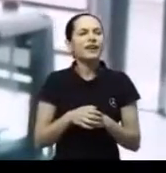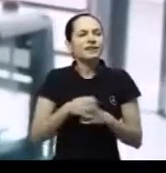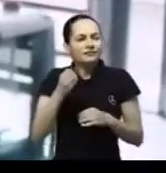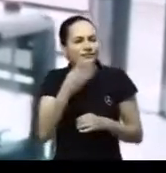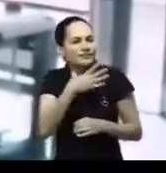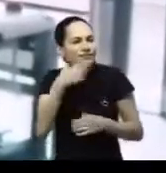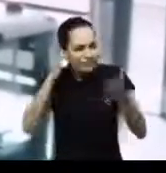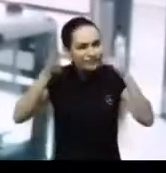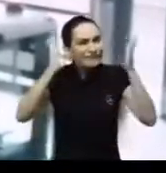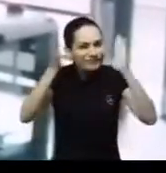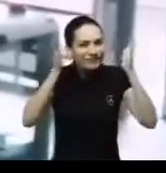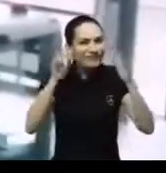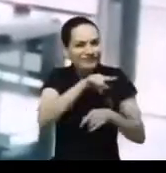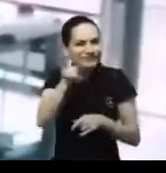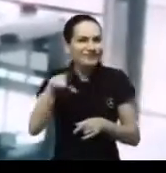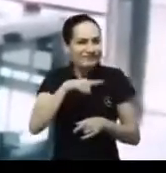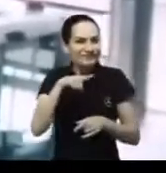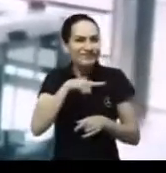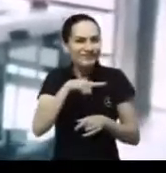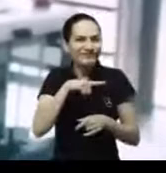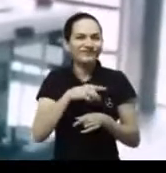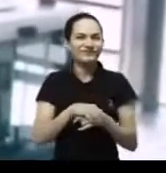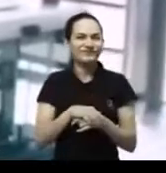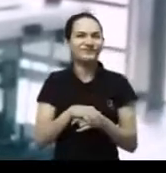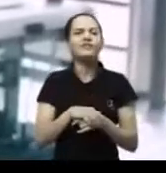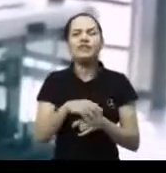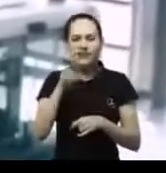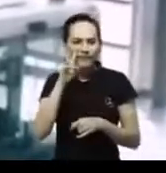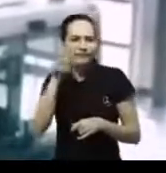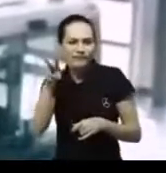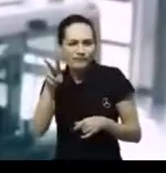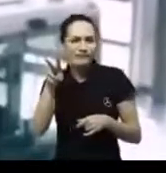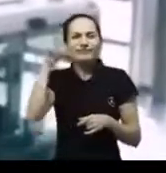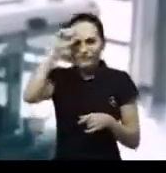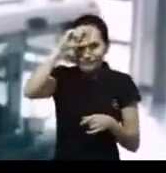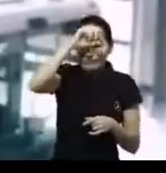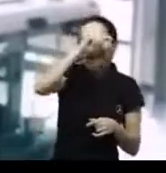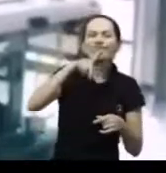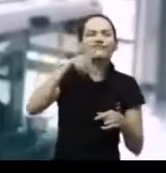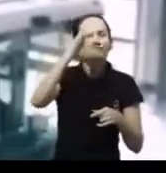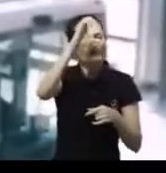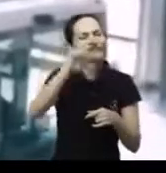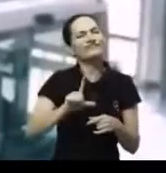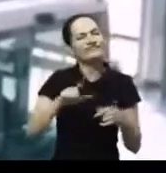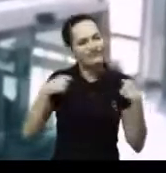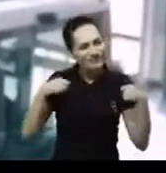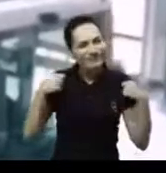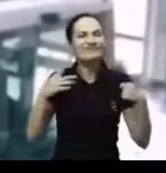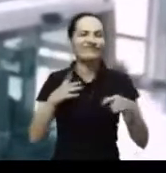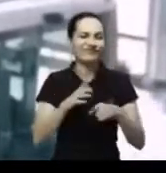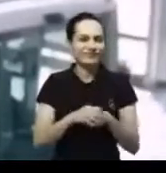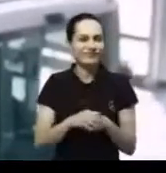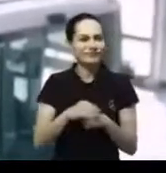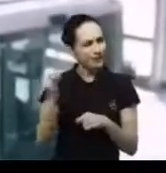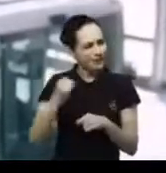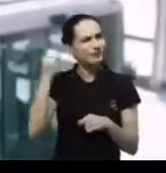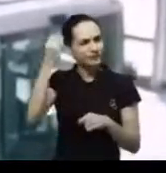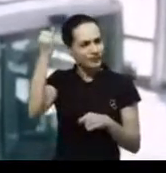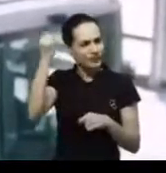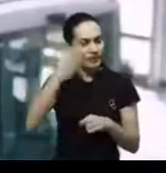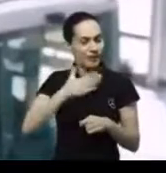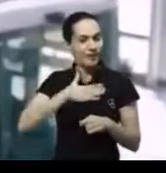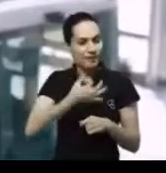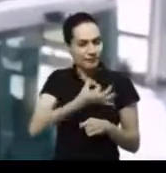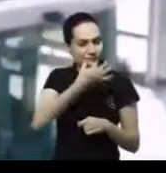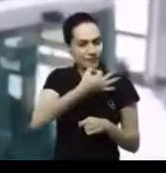have great Shock to meet the needs of brazilian Coast most Perfect and the most important